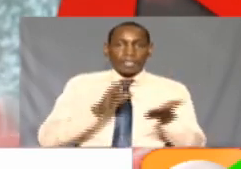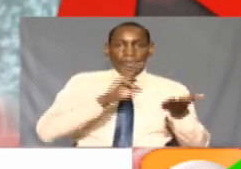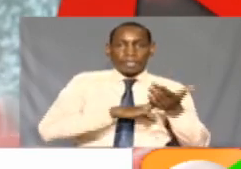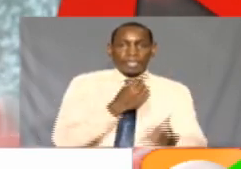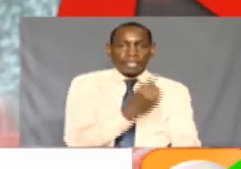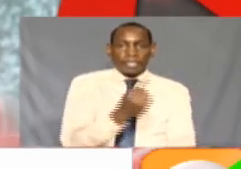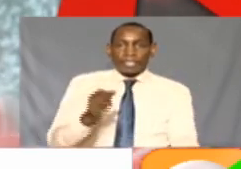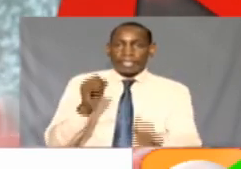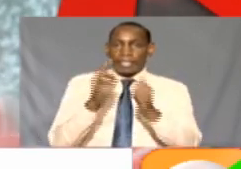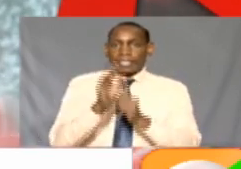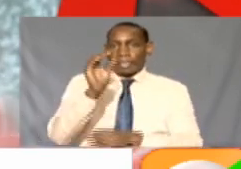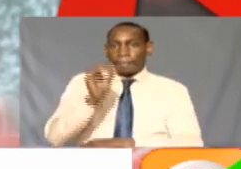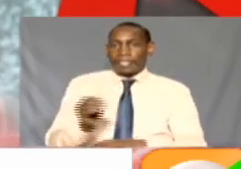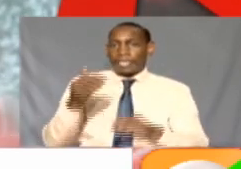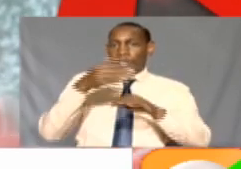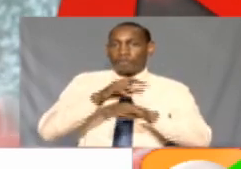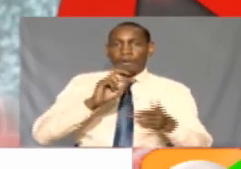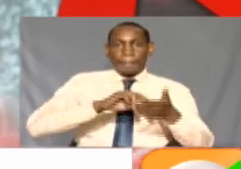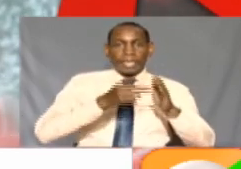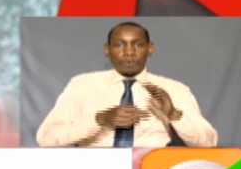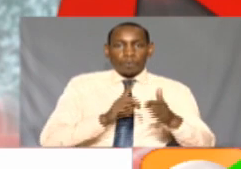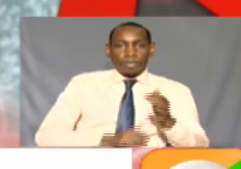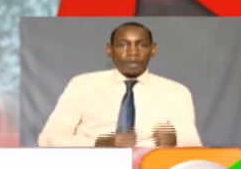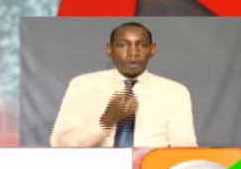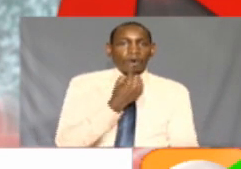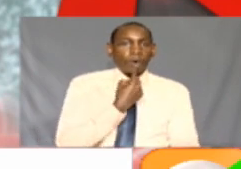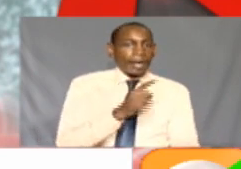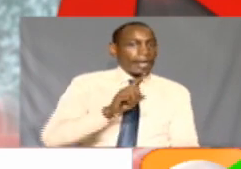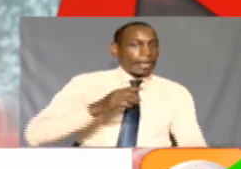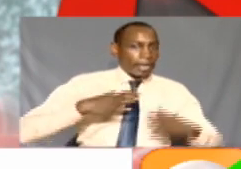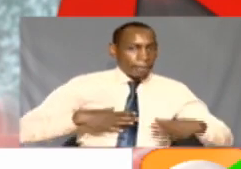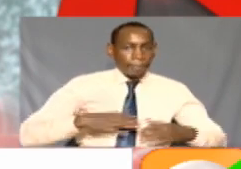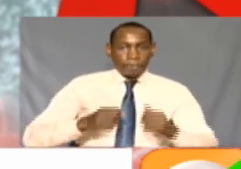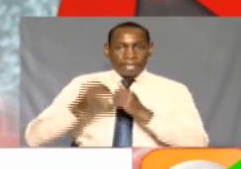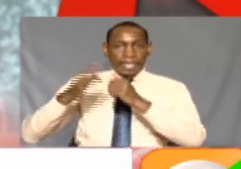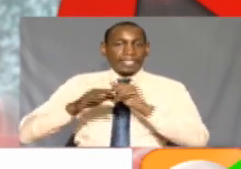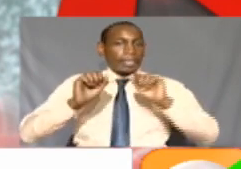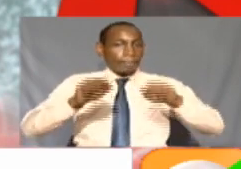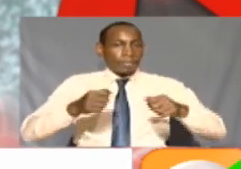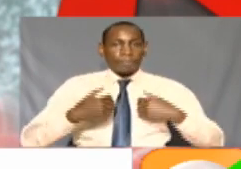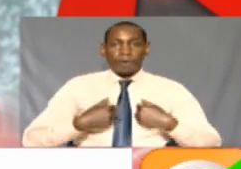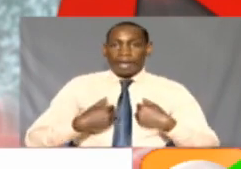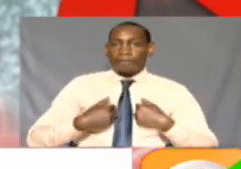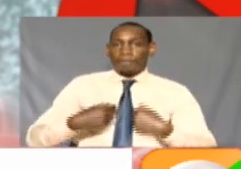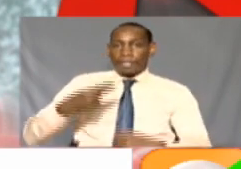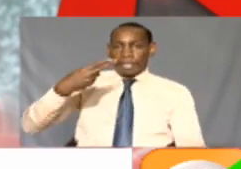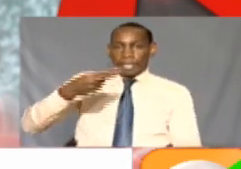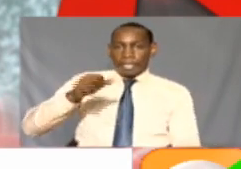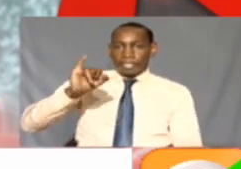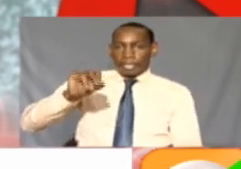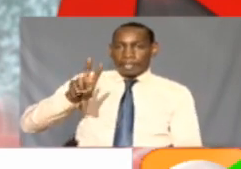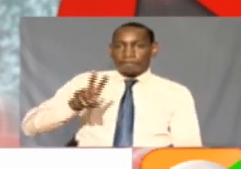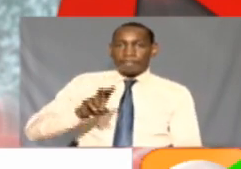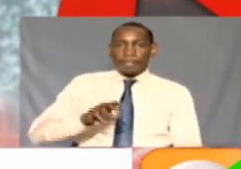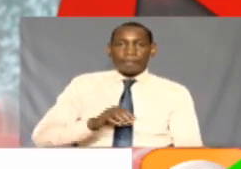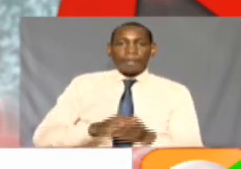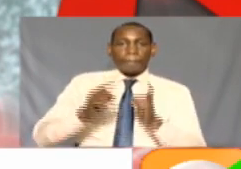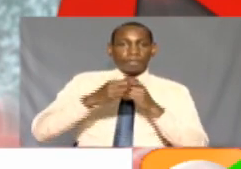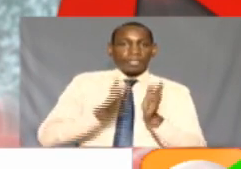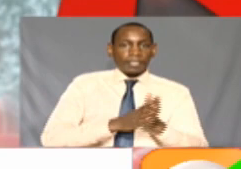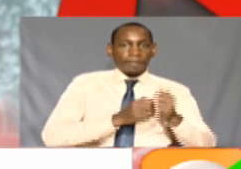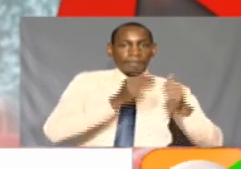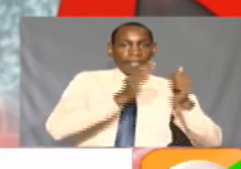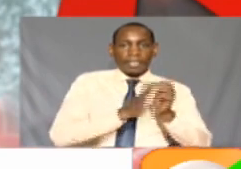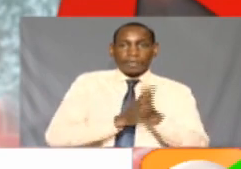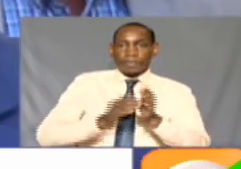than 13% prevalence, meaning in every 100 people, 18 are likely to be HIV positive in Kisumu, 16 in Siaya